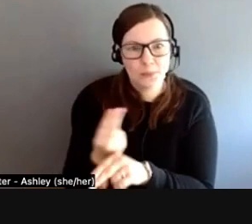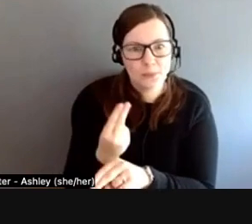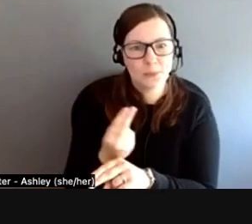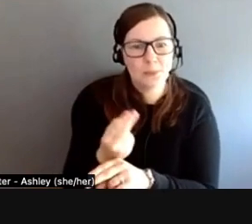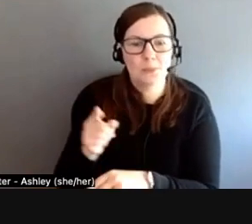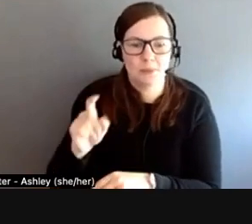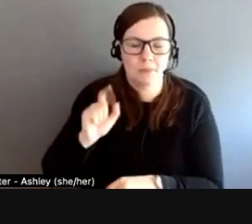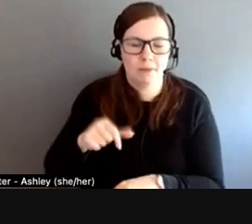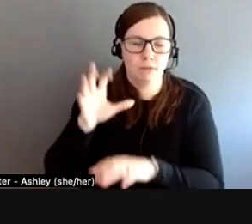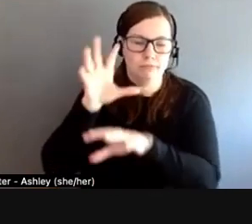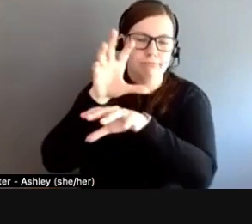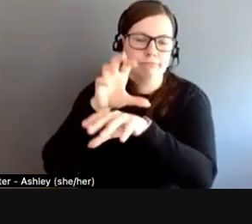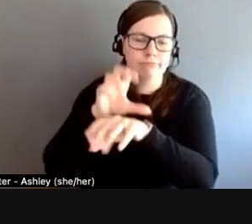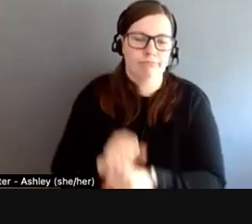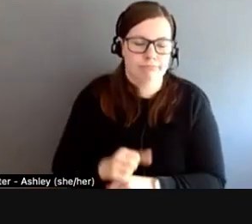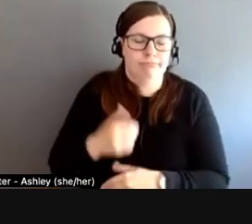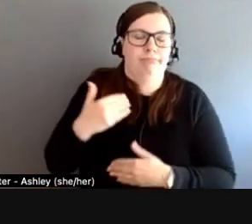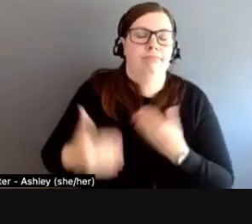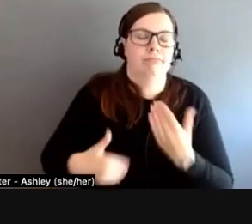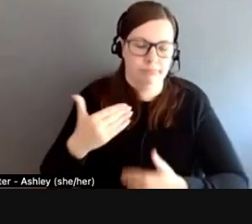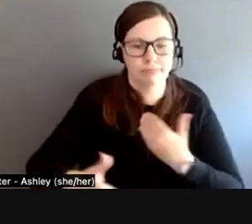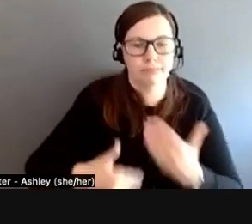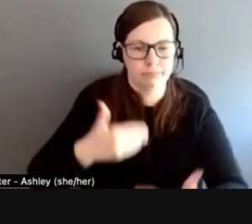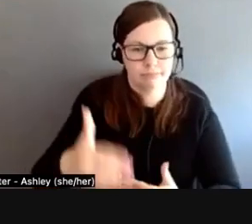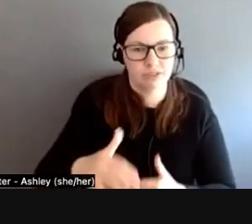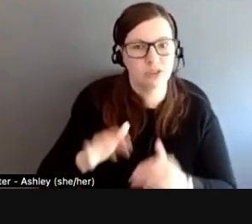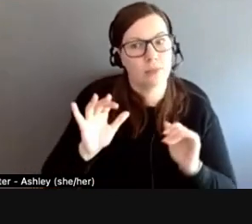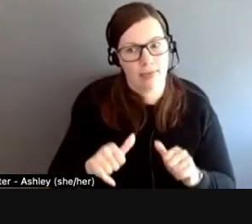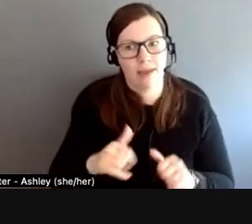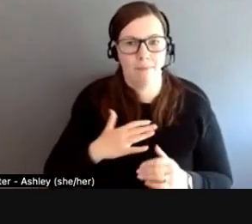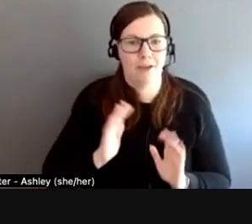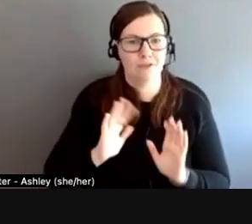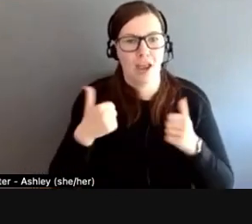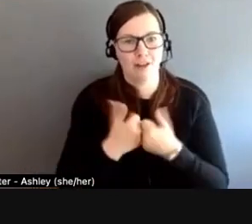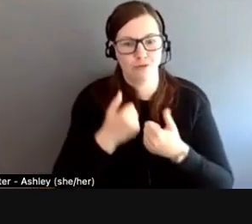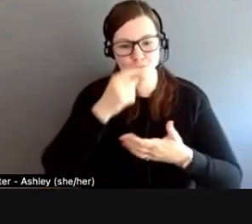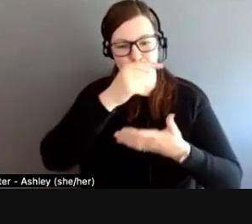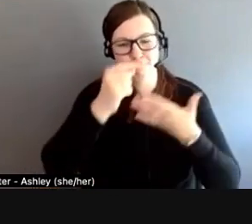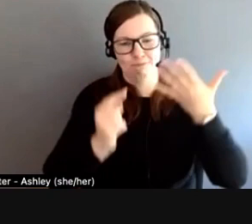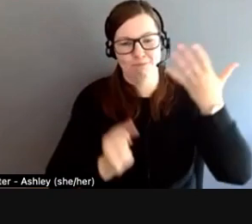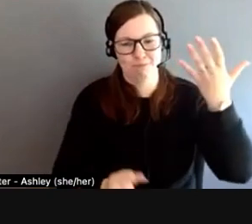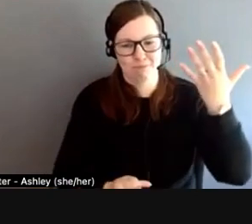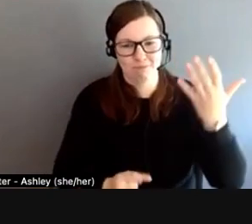were some of the challenges that I found initially.